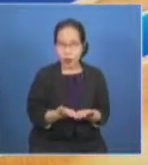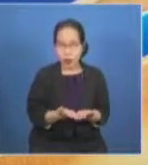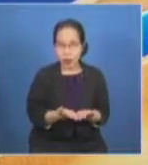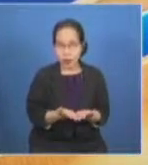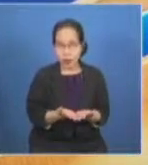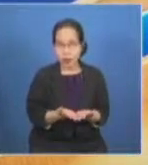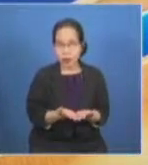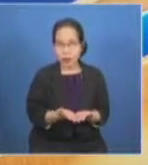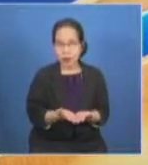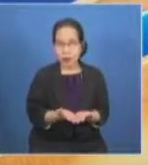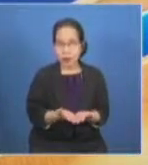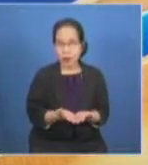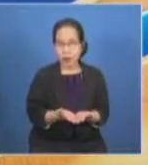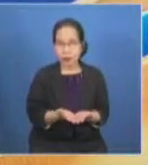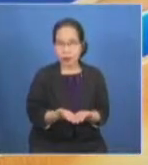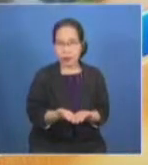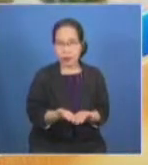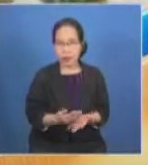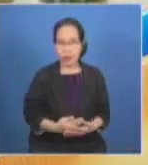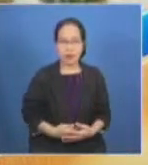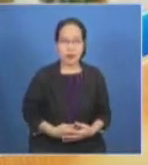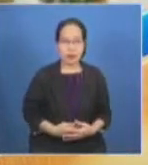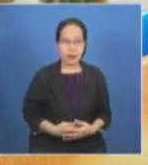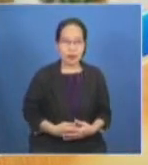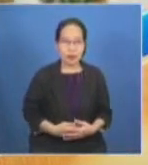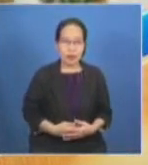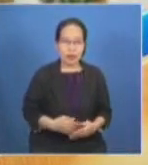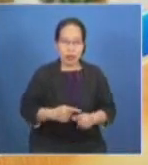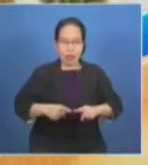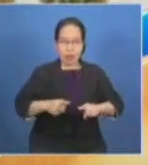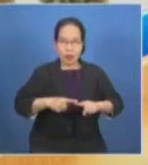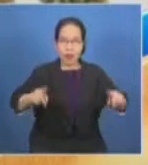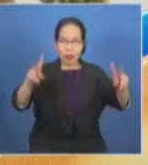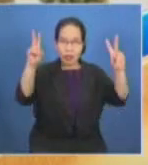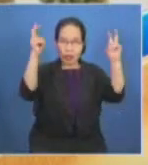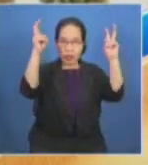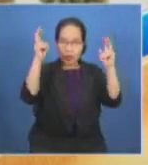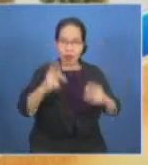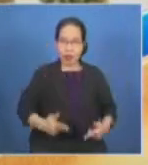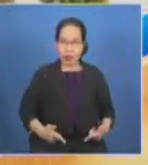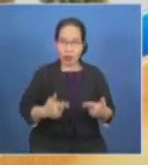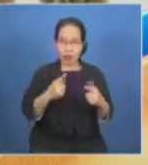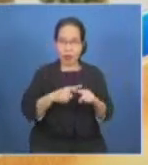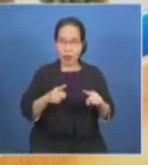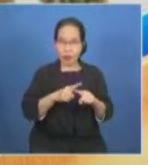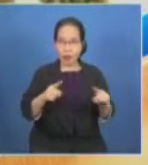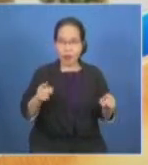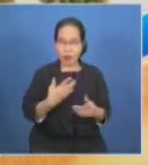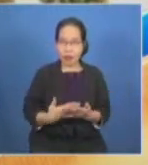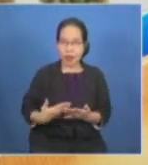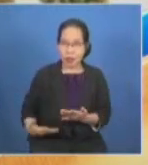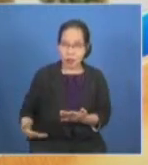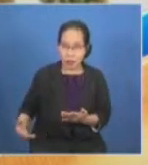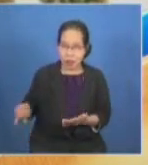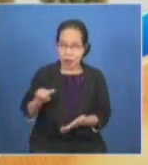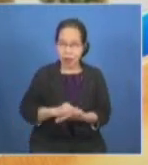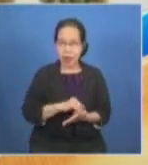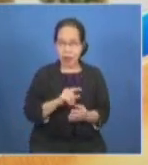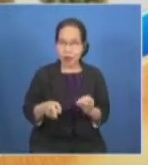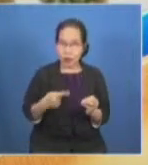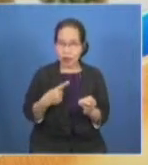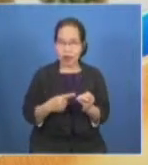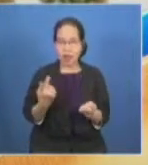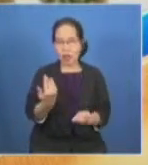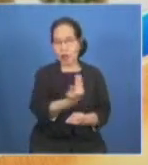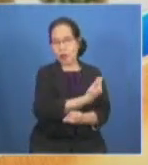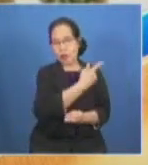So, crying is not evil, it's in the Bible. Many different issues of life and many different